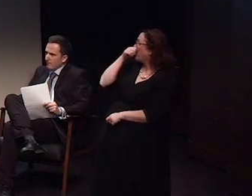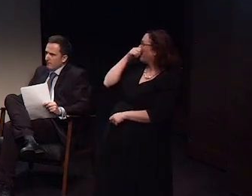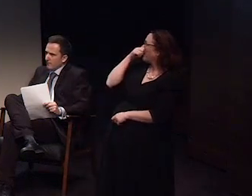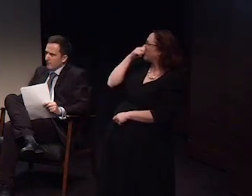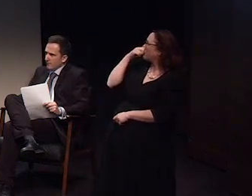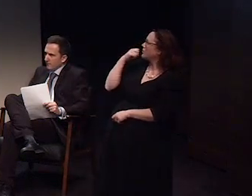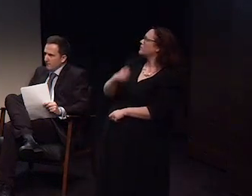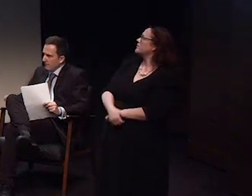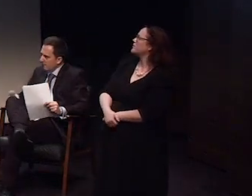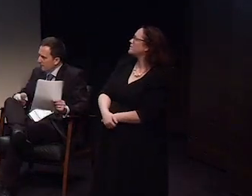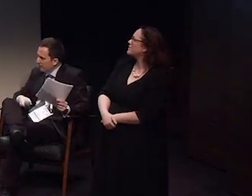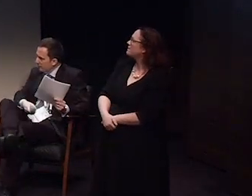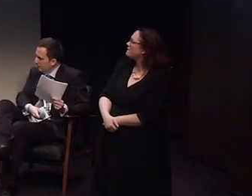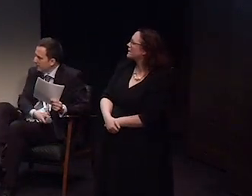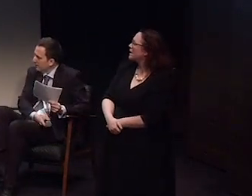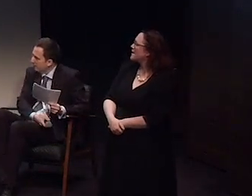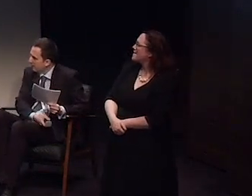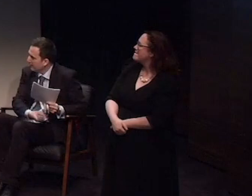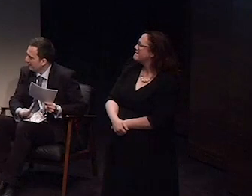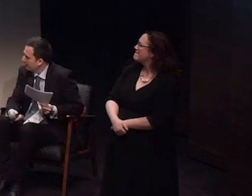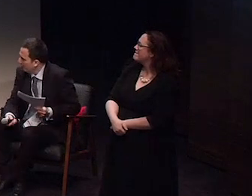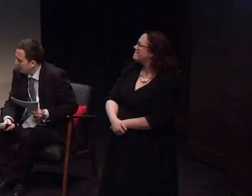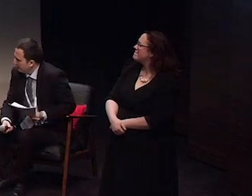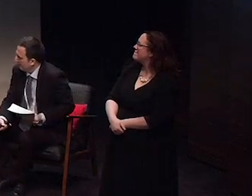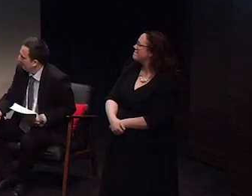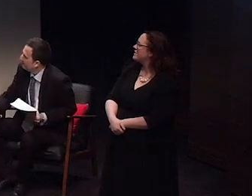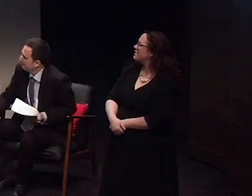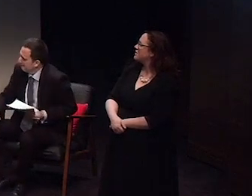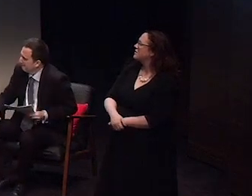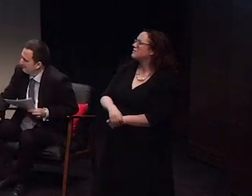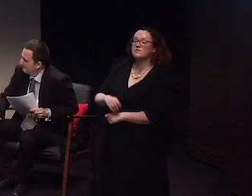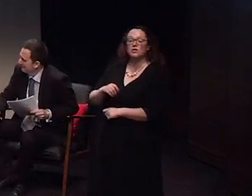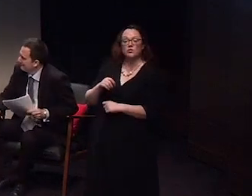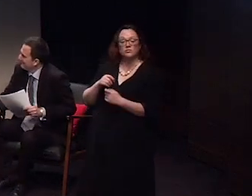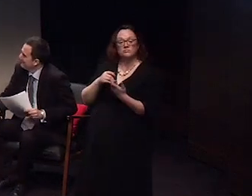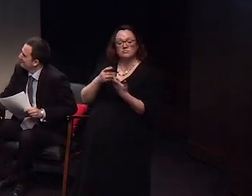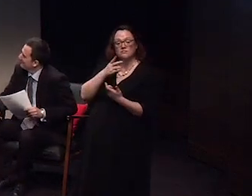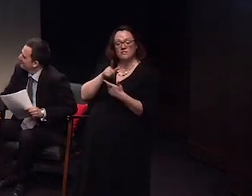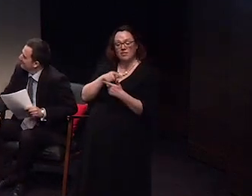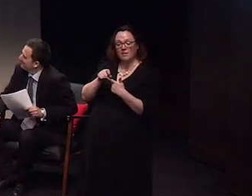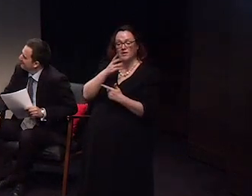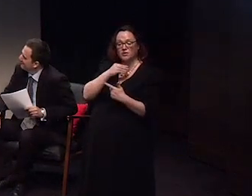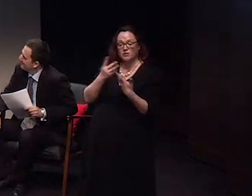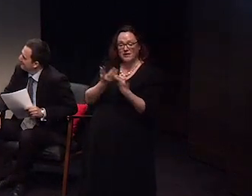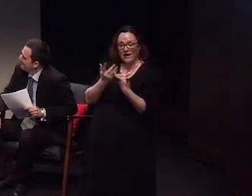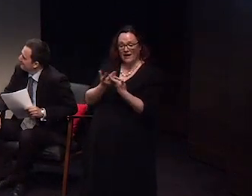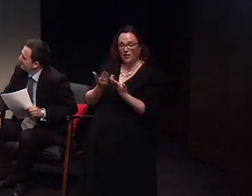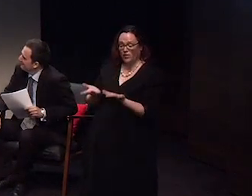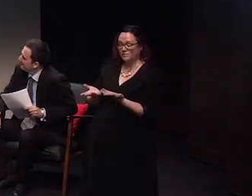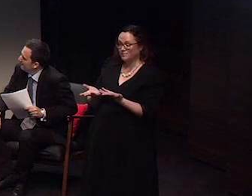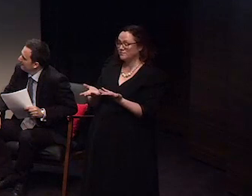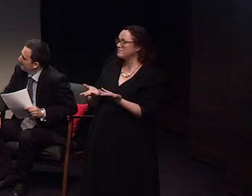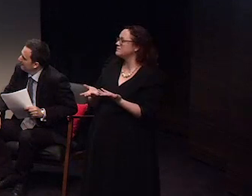So to explain to you how the dispatcher uses the application, so when a bystander